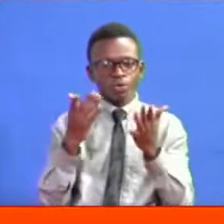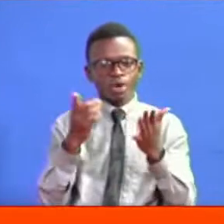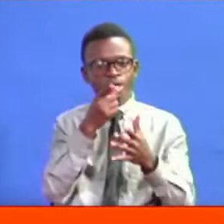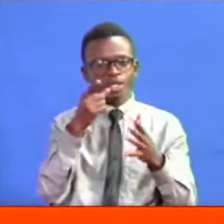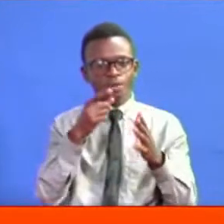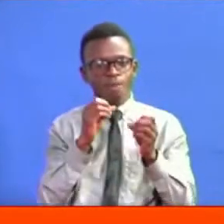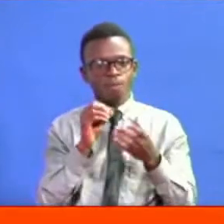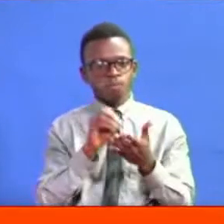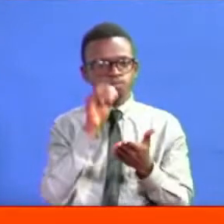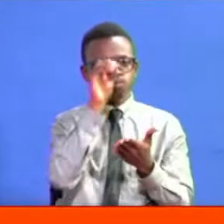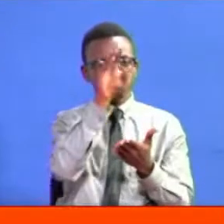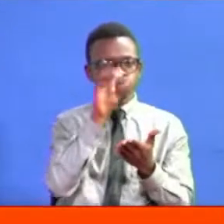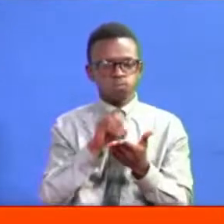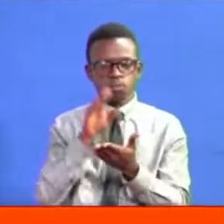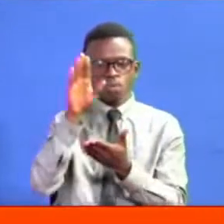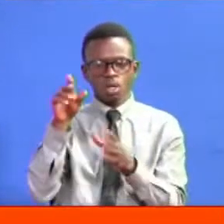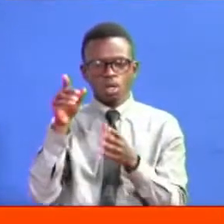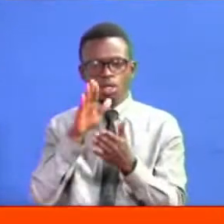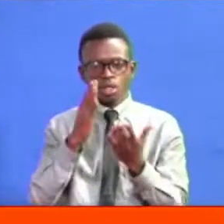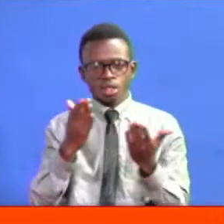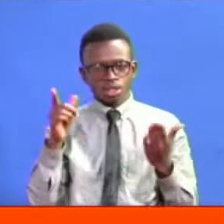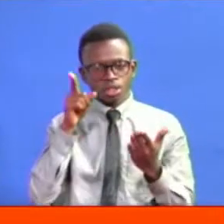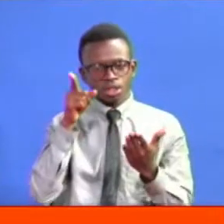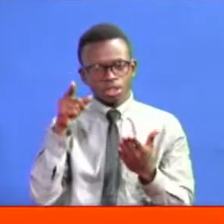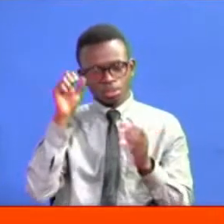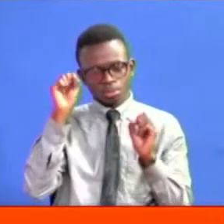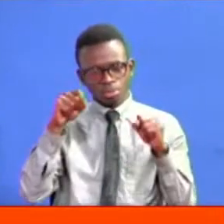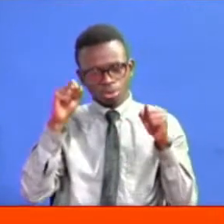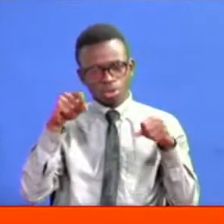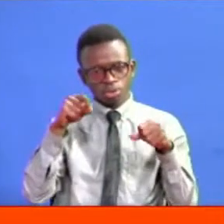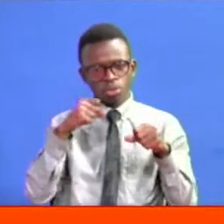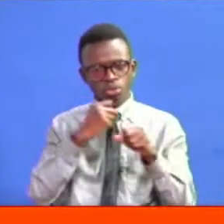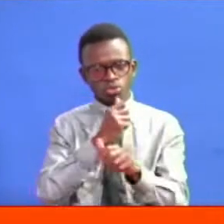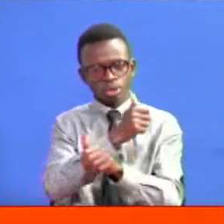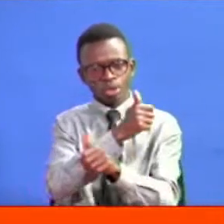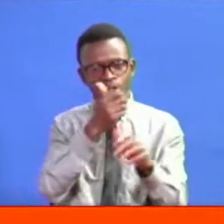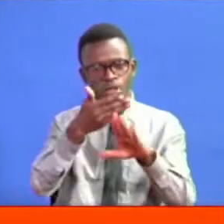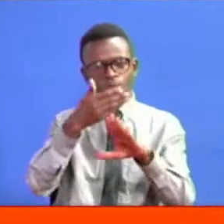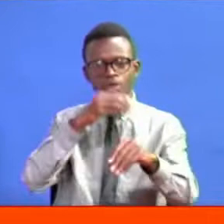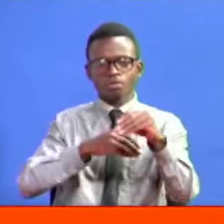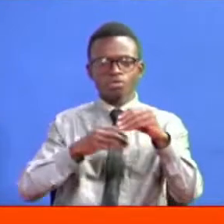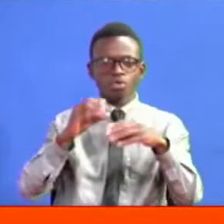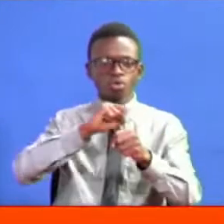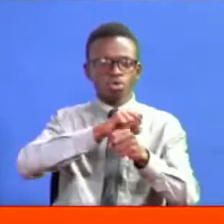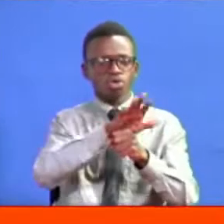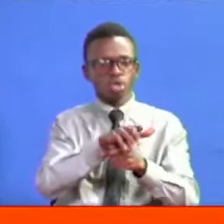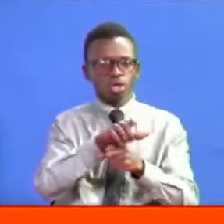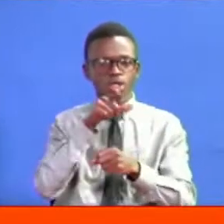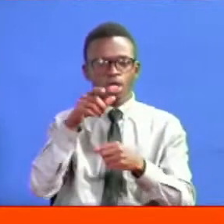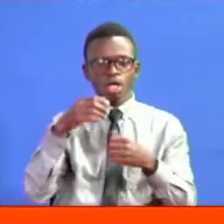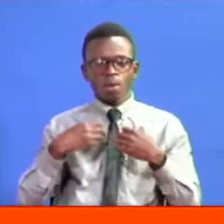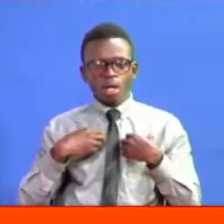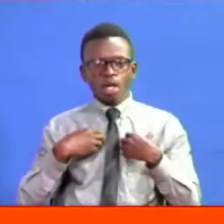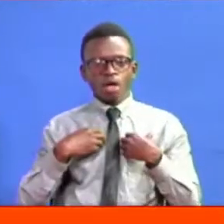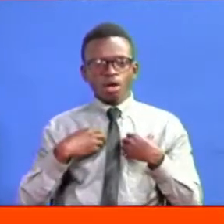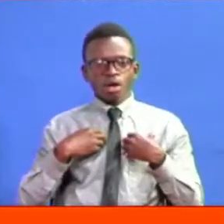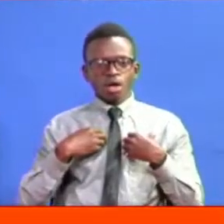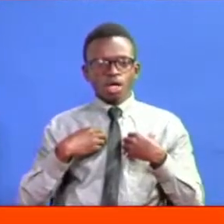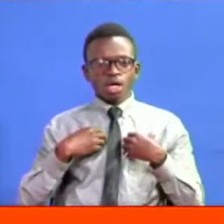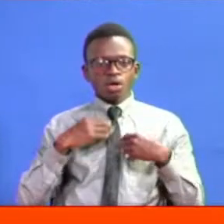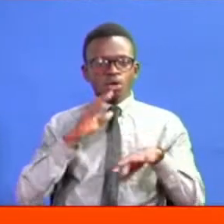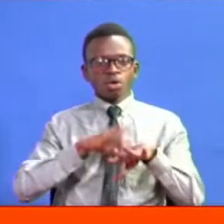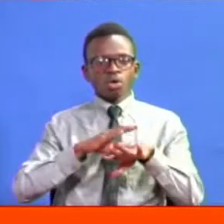exhibitions to enable his marketing. Before Corona, he has been able to have international clients and has shown his work in